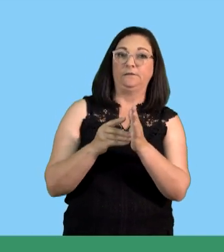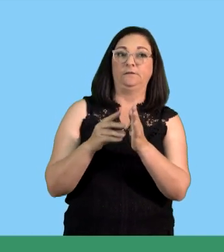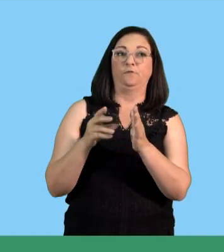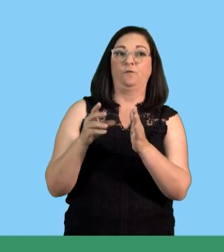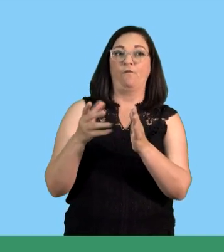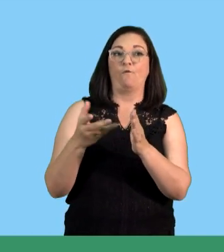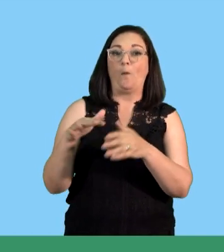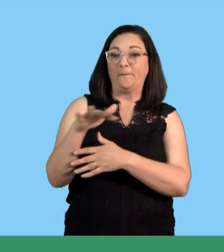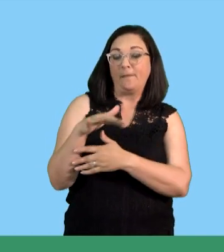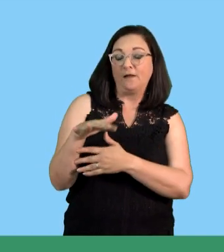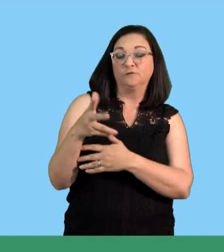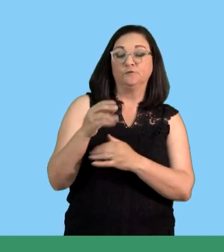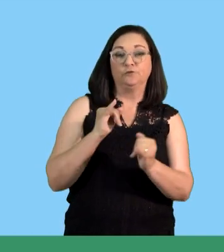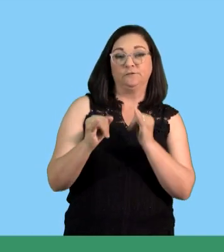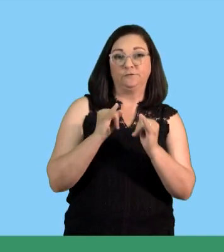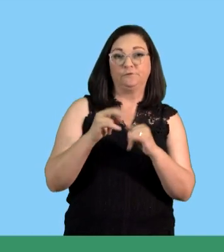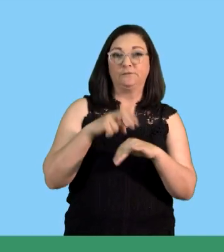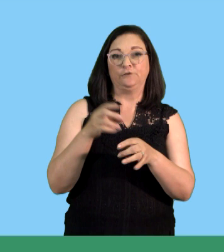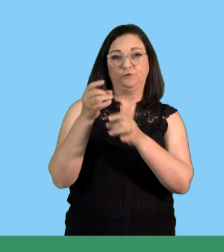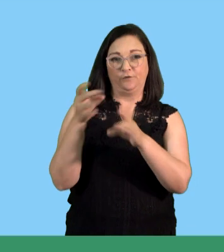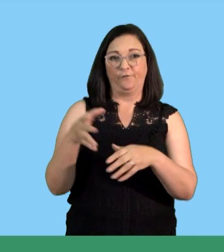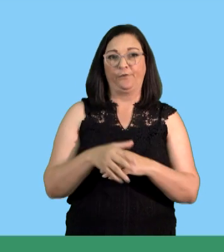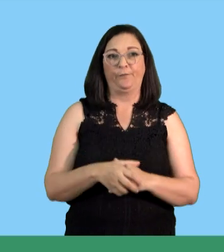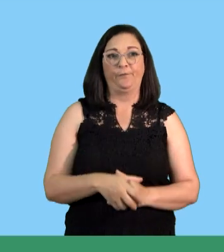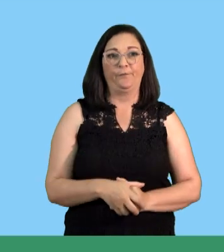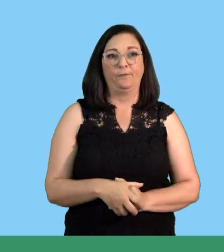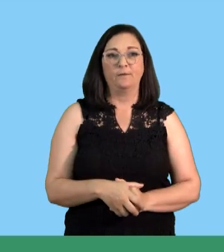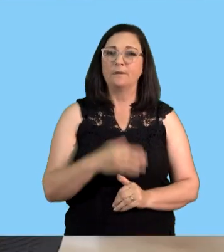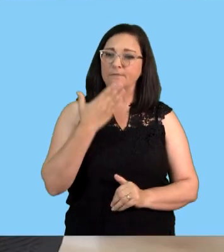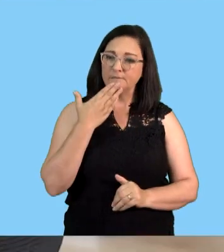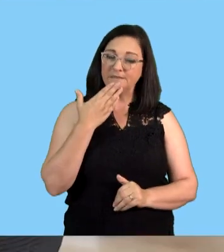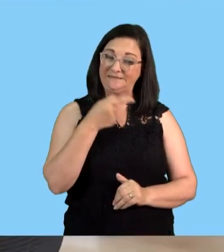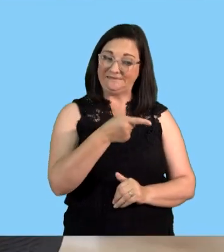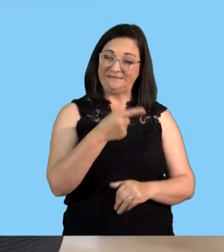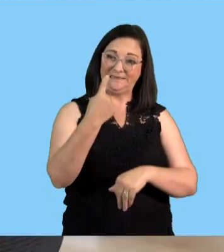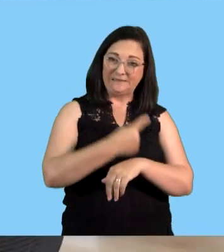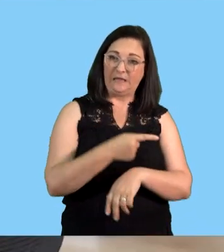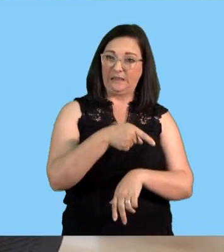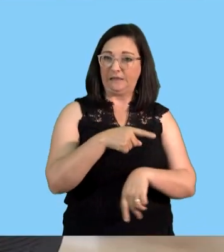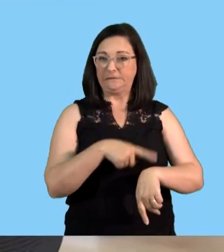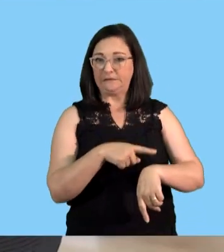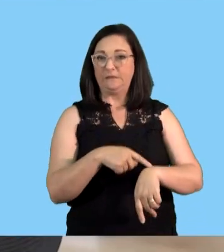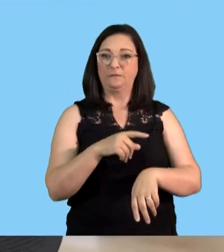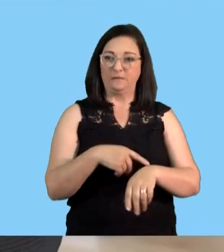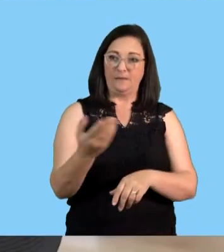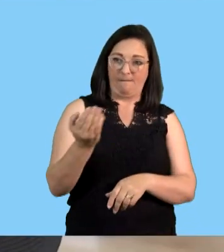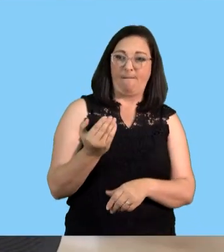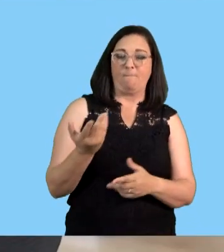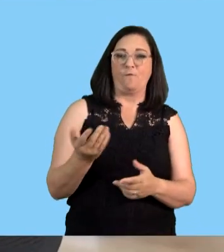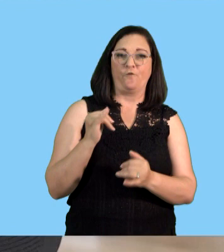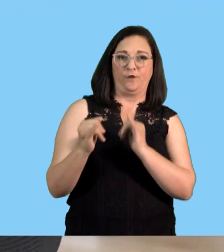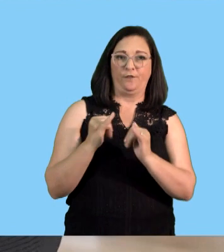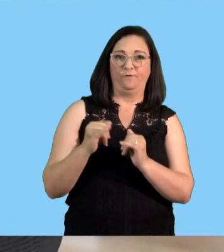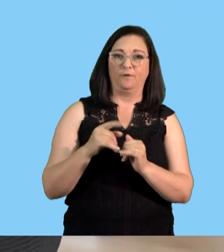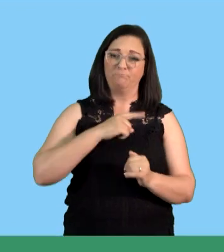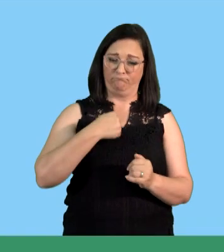interview. Either I'm going to call you or send you emails to say, on this day at this time, please avail yourself. There's an interview scheduled for an